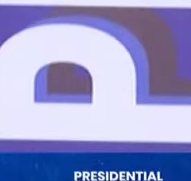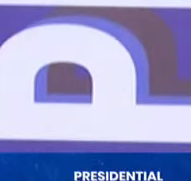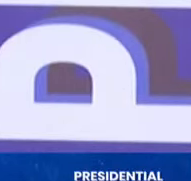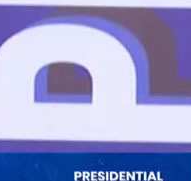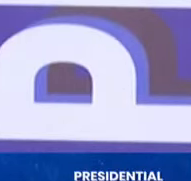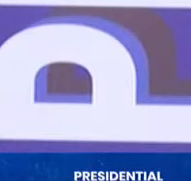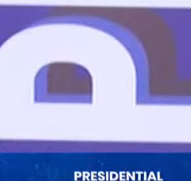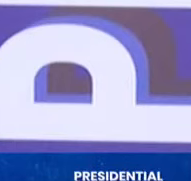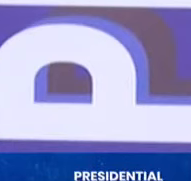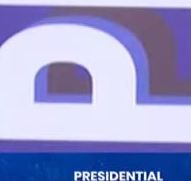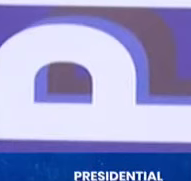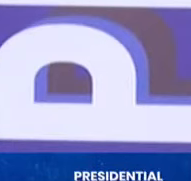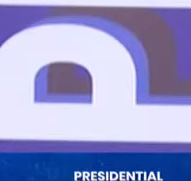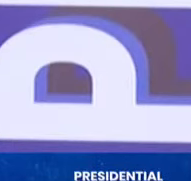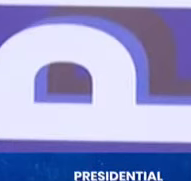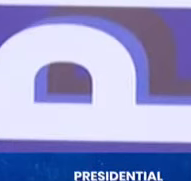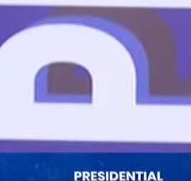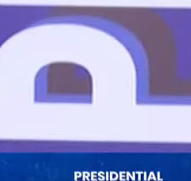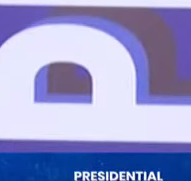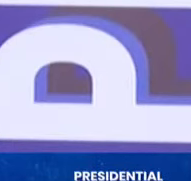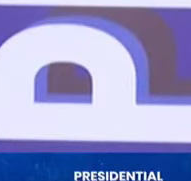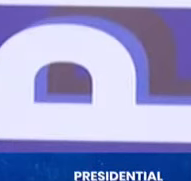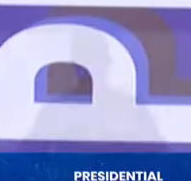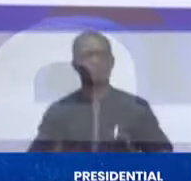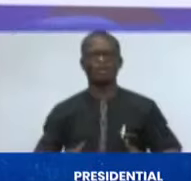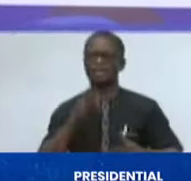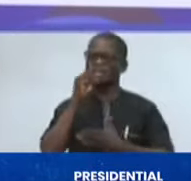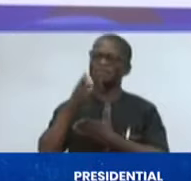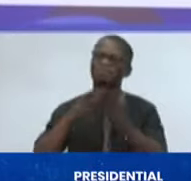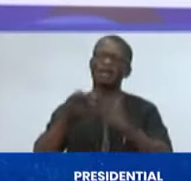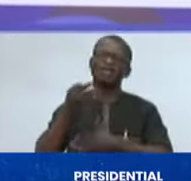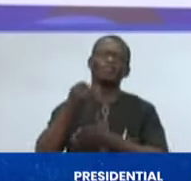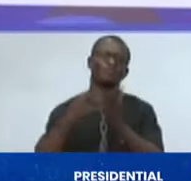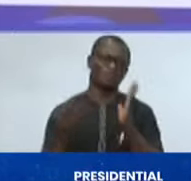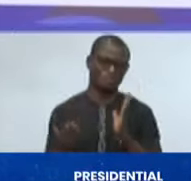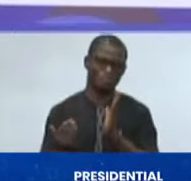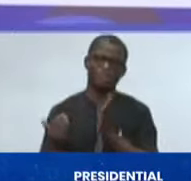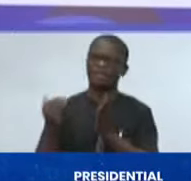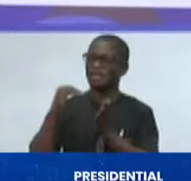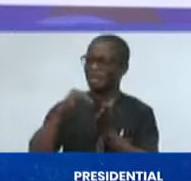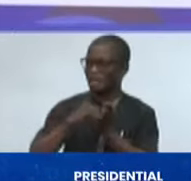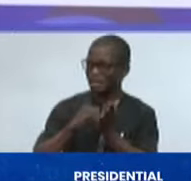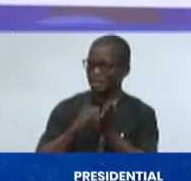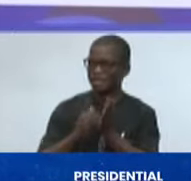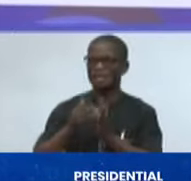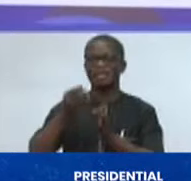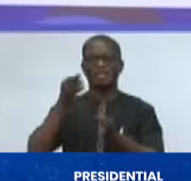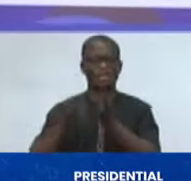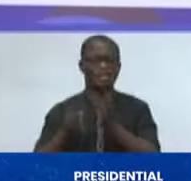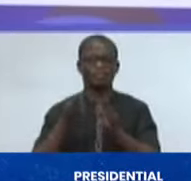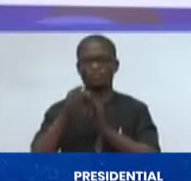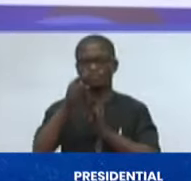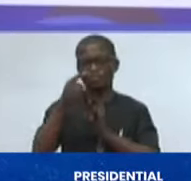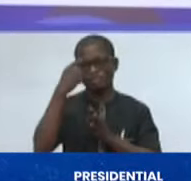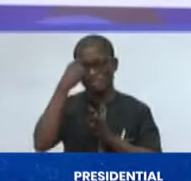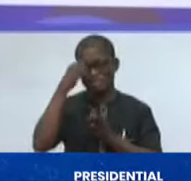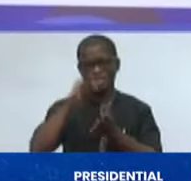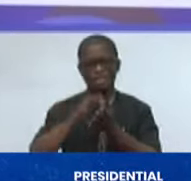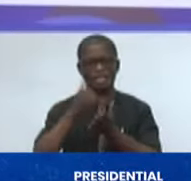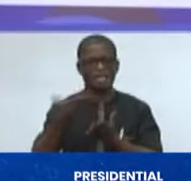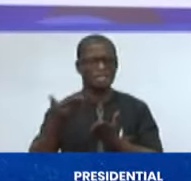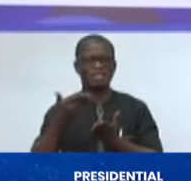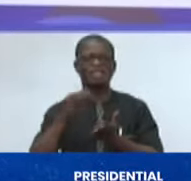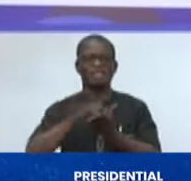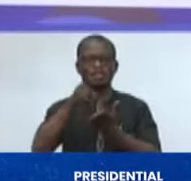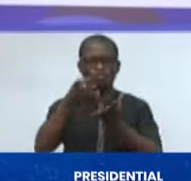that everybody is part of it. Again, if you think there's things you want me to learn